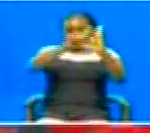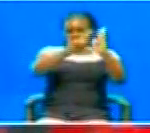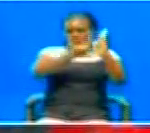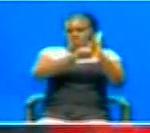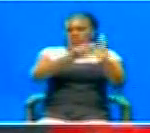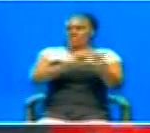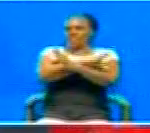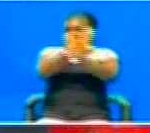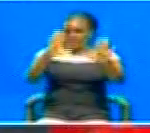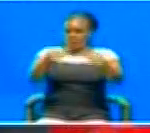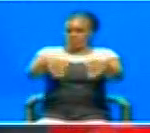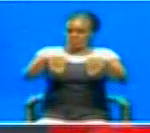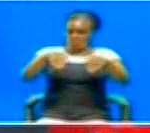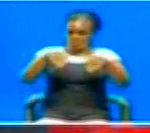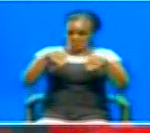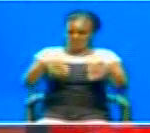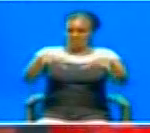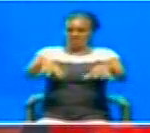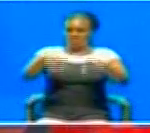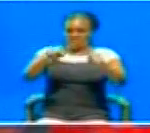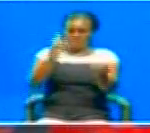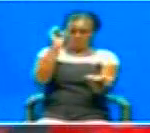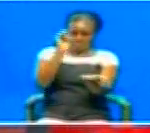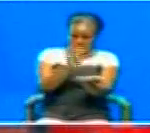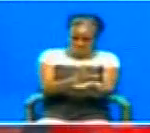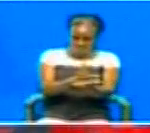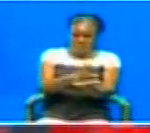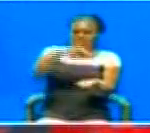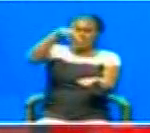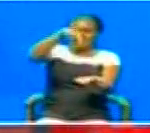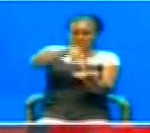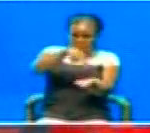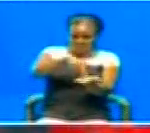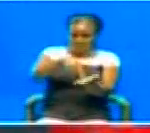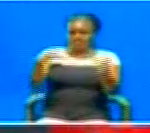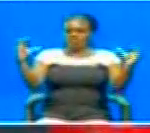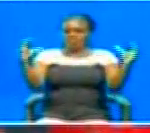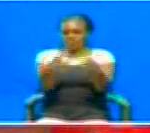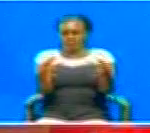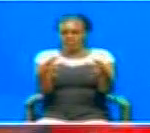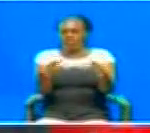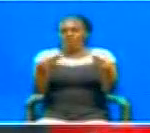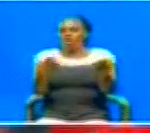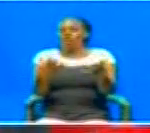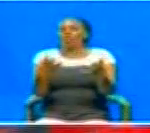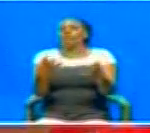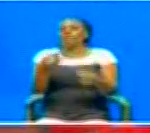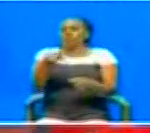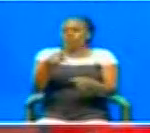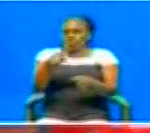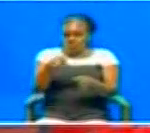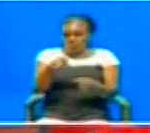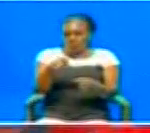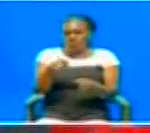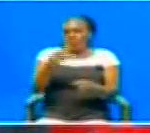clear. The only way to remove a chairman elected to stand in a party or by party to a standing